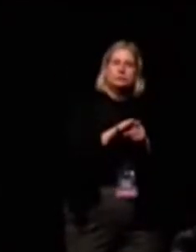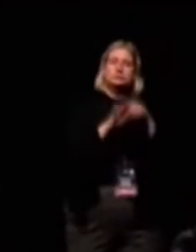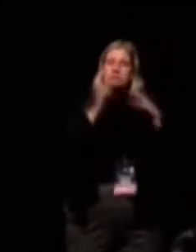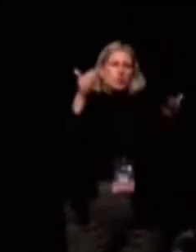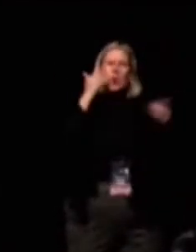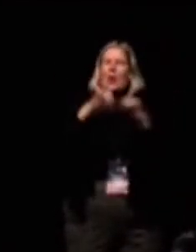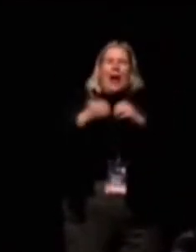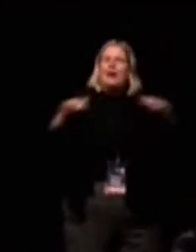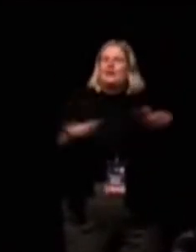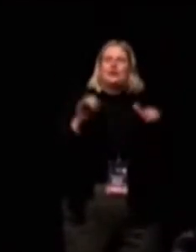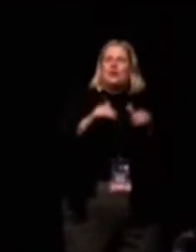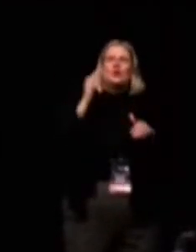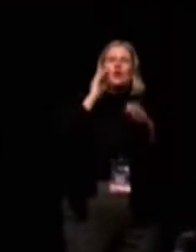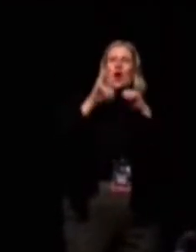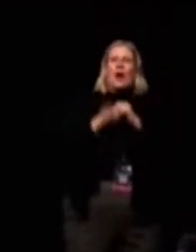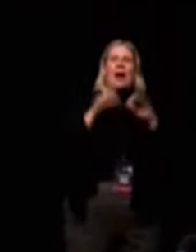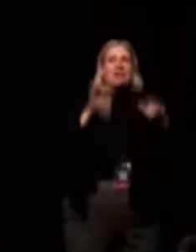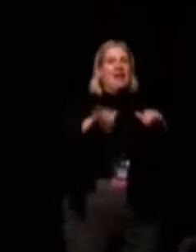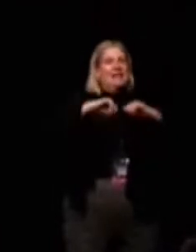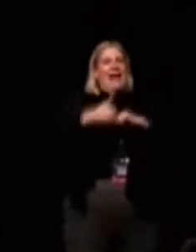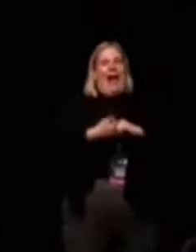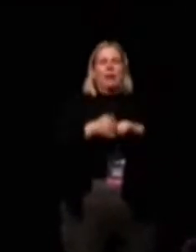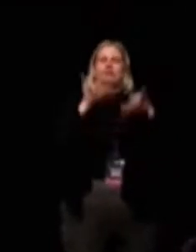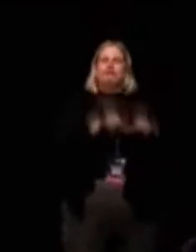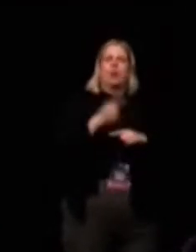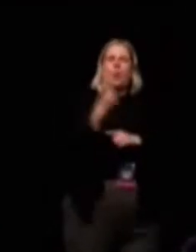this. And that's how we win as one party.